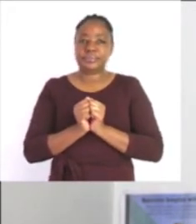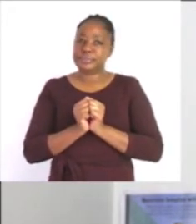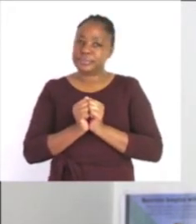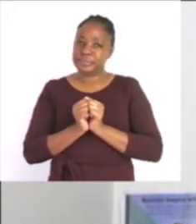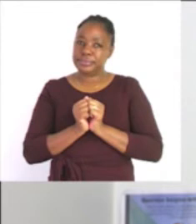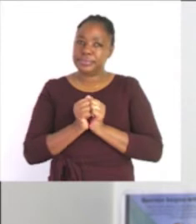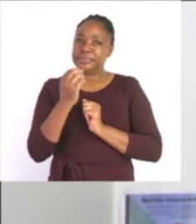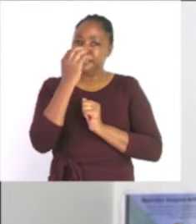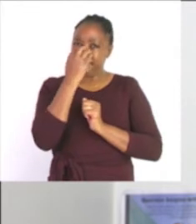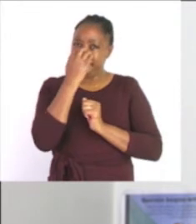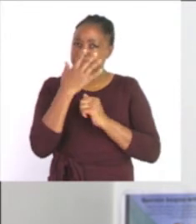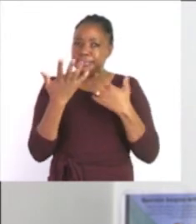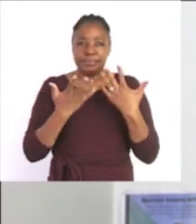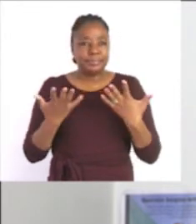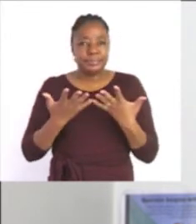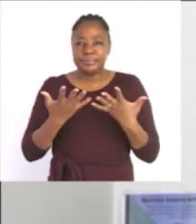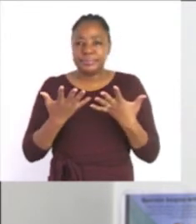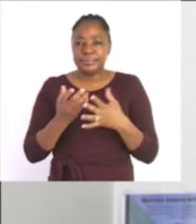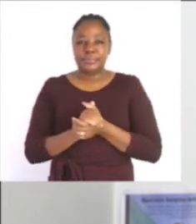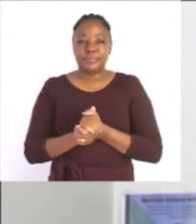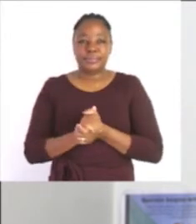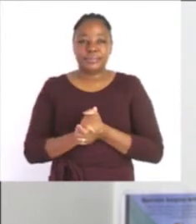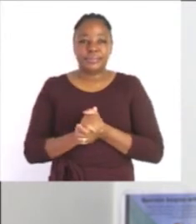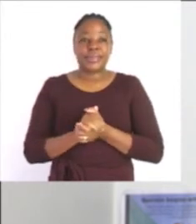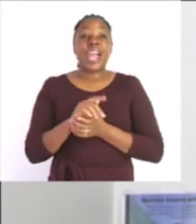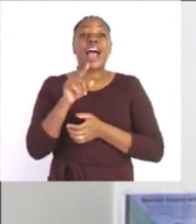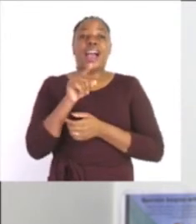I haven't seen our little friend Zashi.